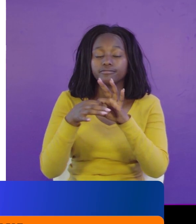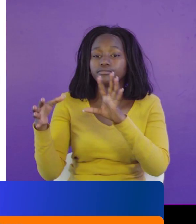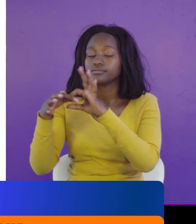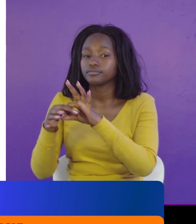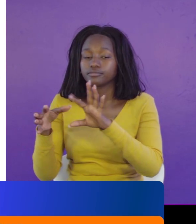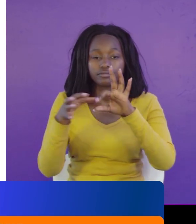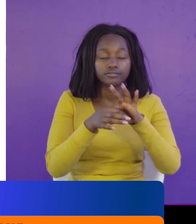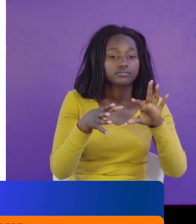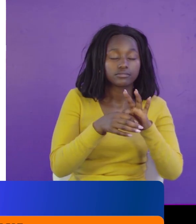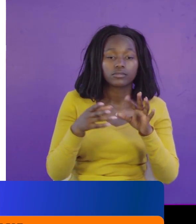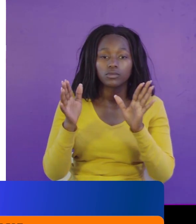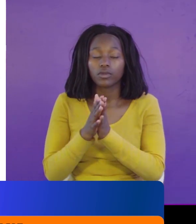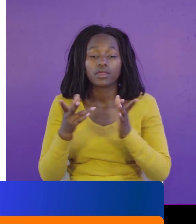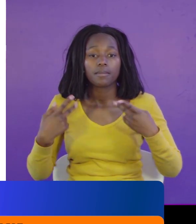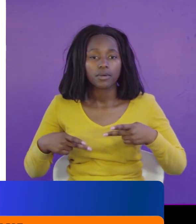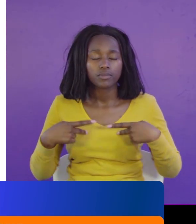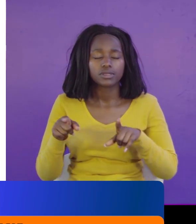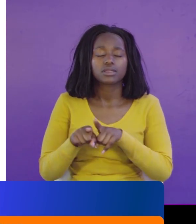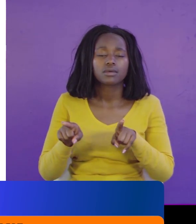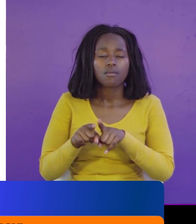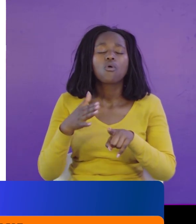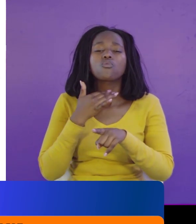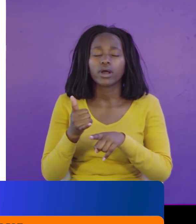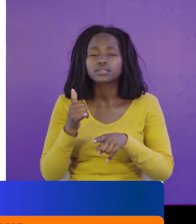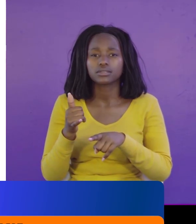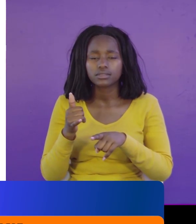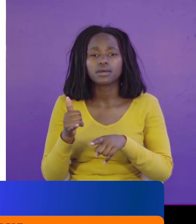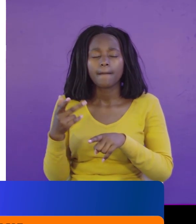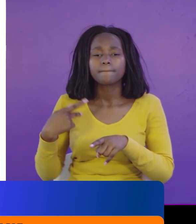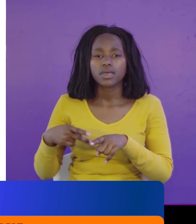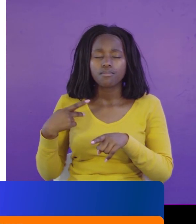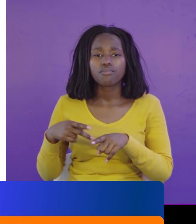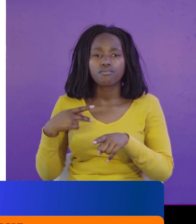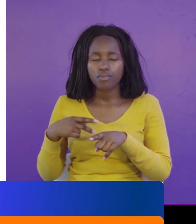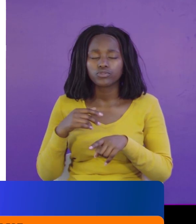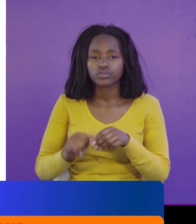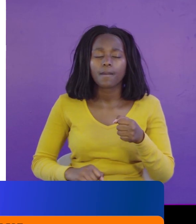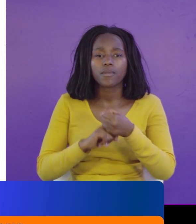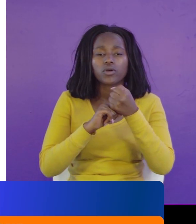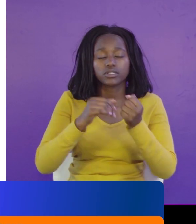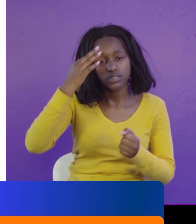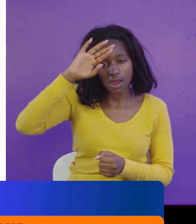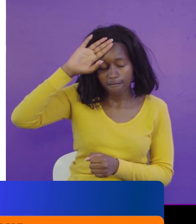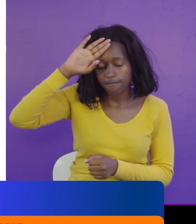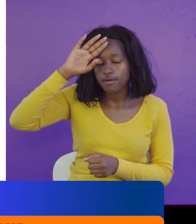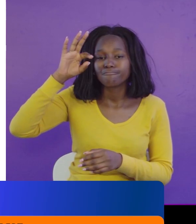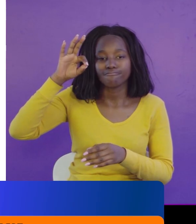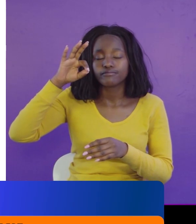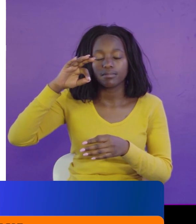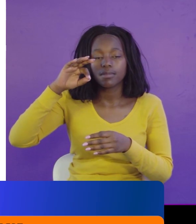to curry favor with President Donald Trump's administration ahead of presidential